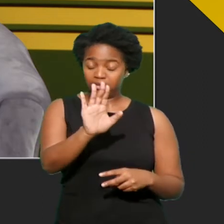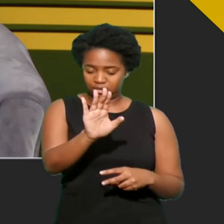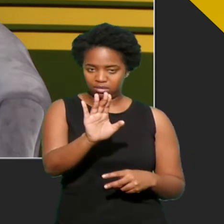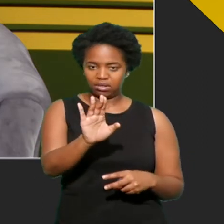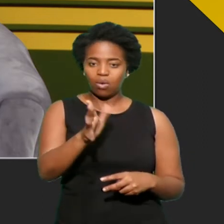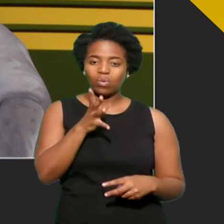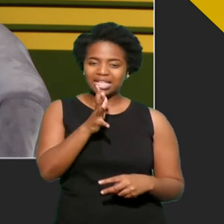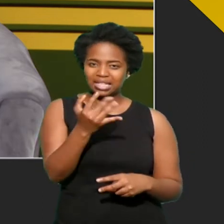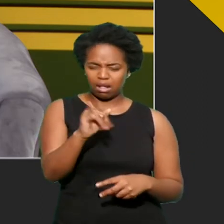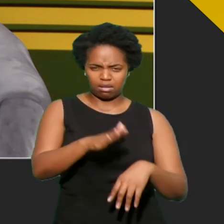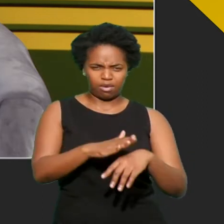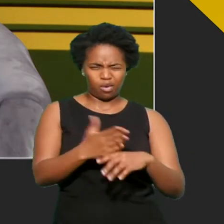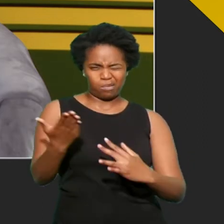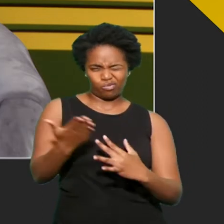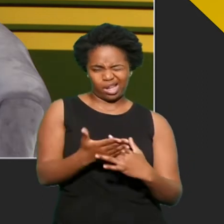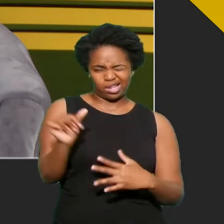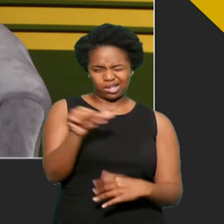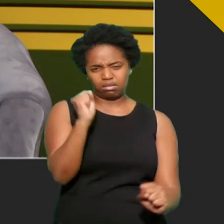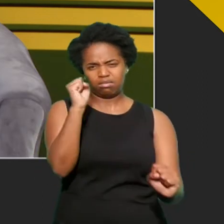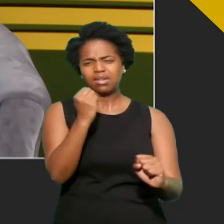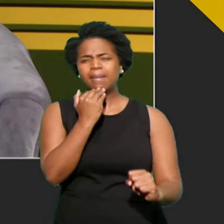society. We are still coming back with you after the break. So